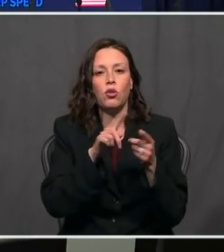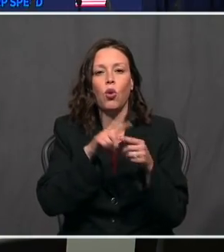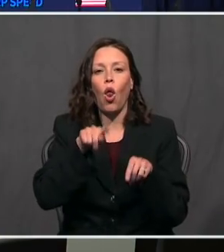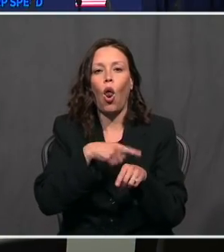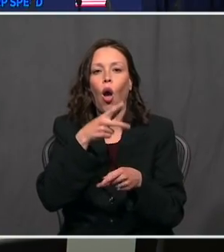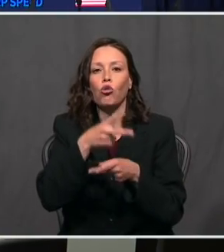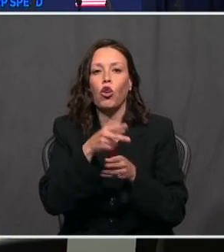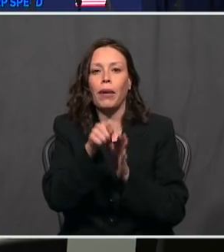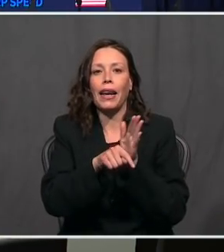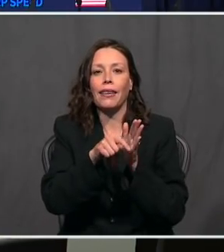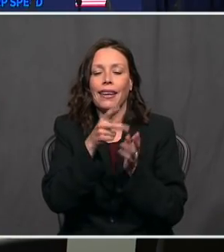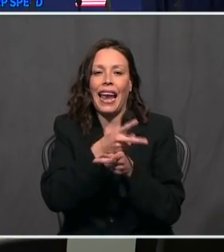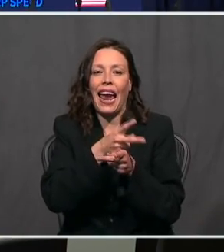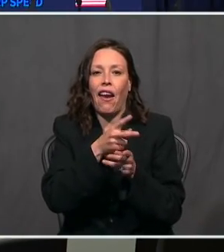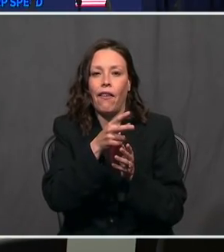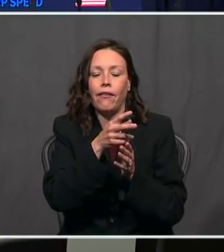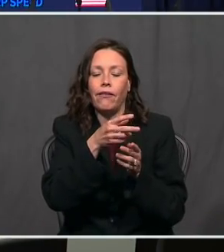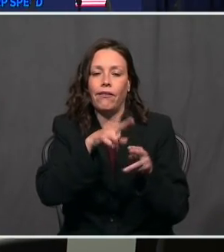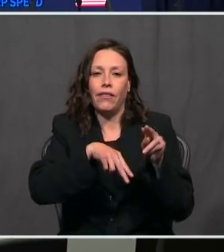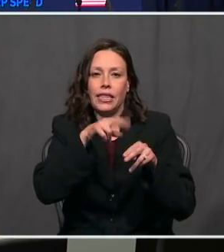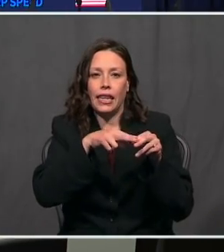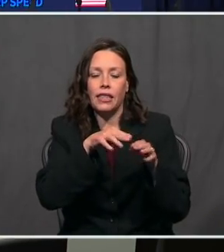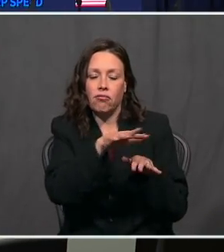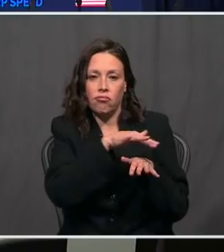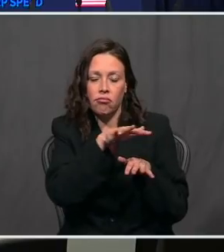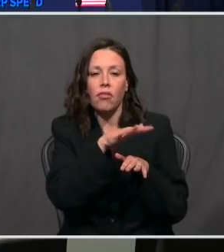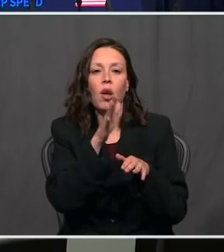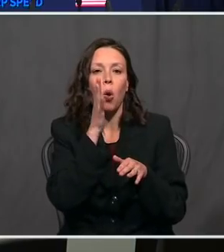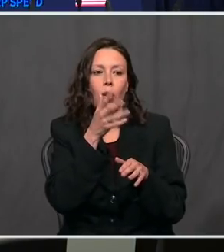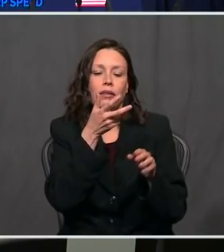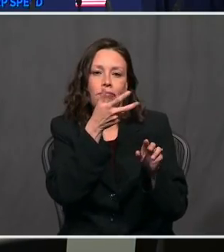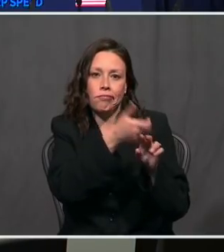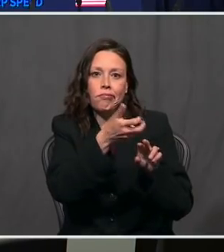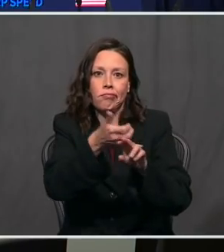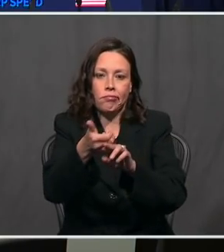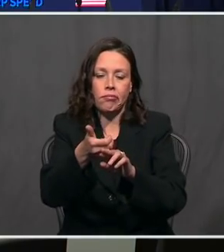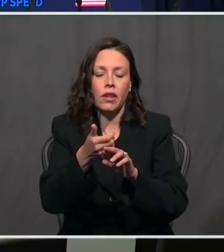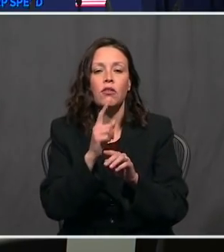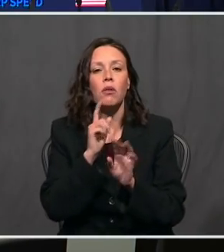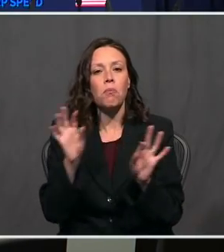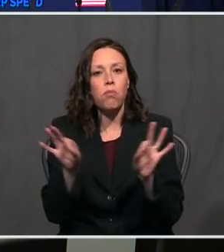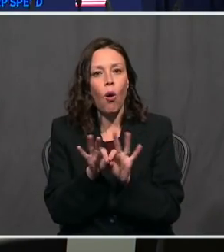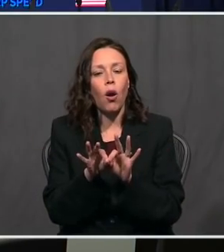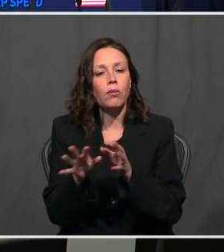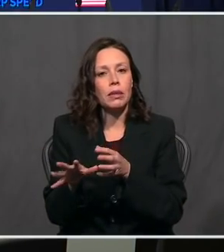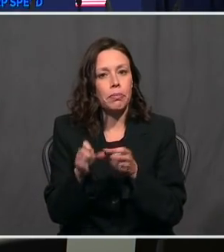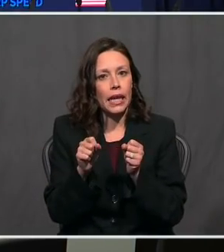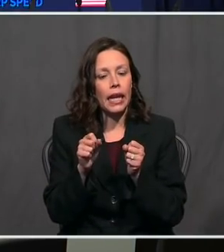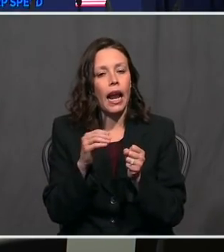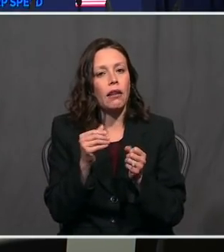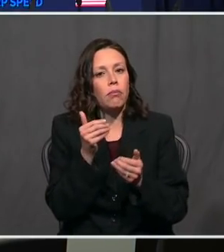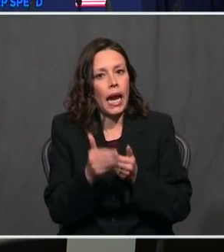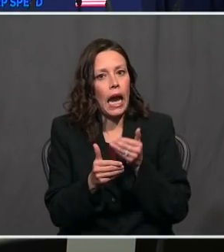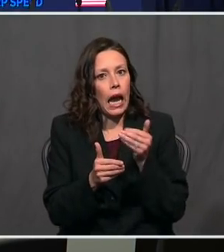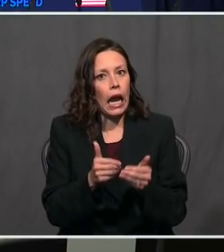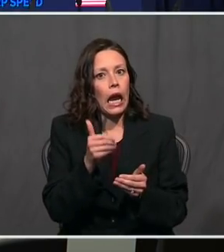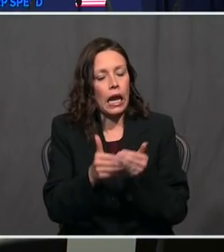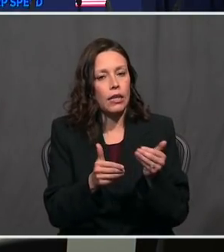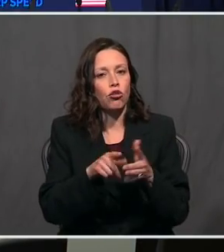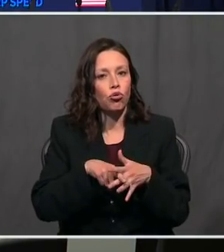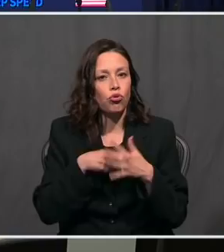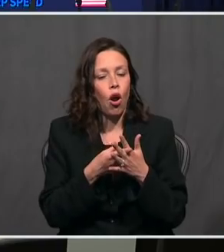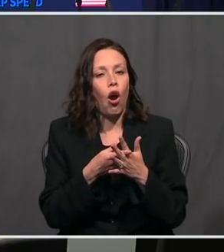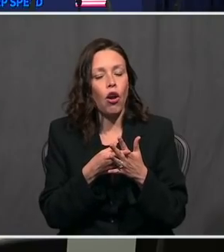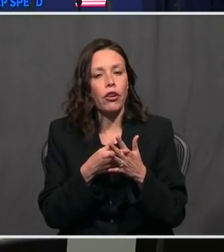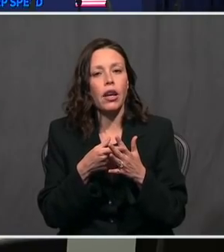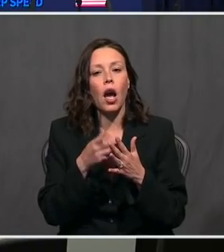ensuring that we're starting to vaccinate Americans at that point in time. And it's really critical that we have speed of pace to really start the vaccine process.